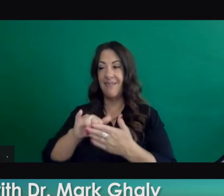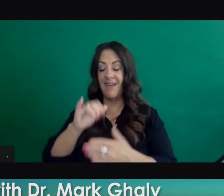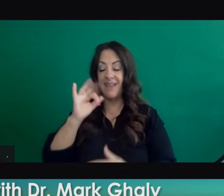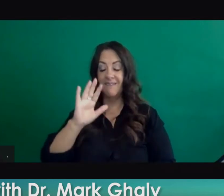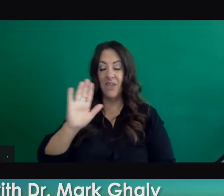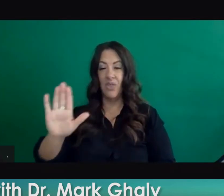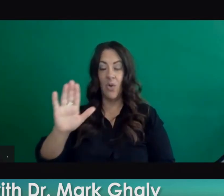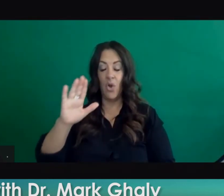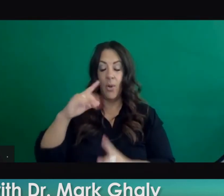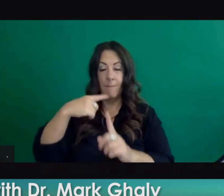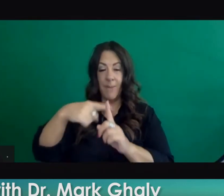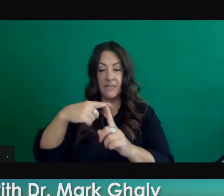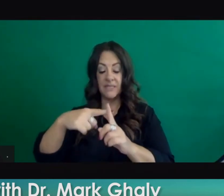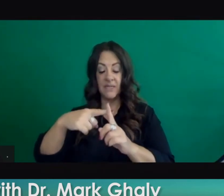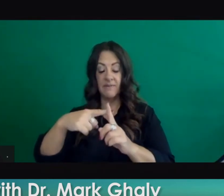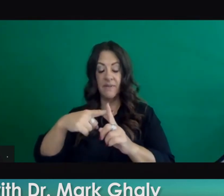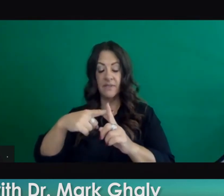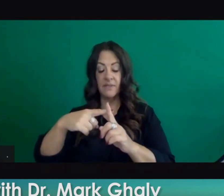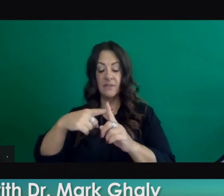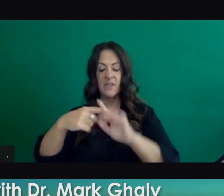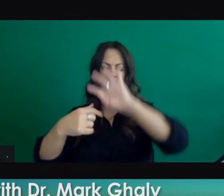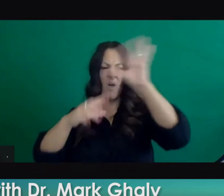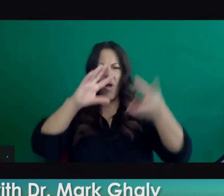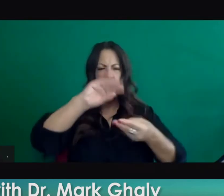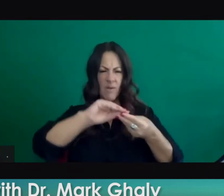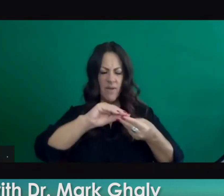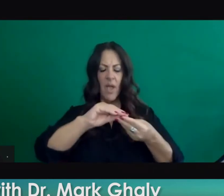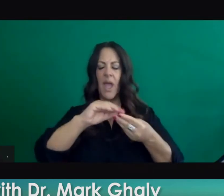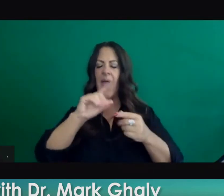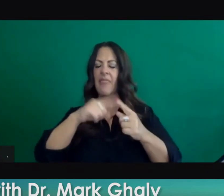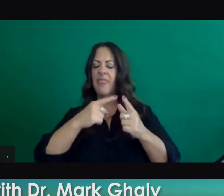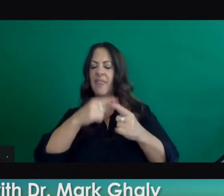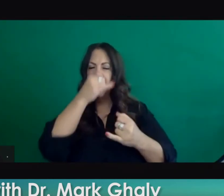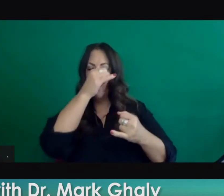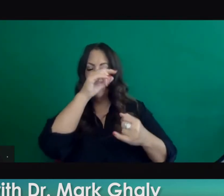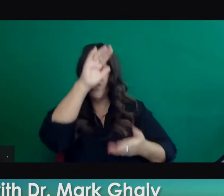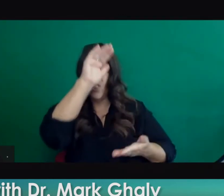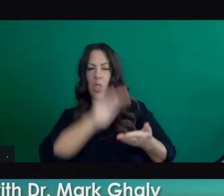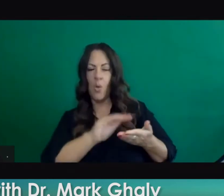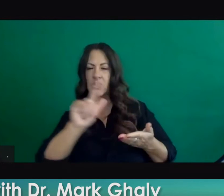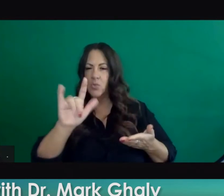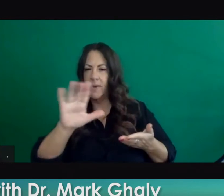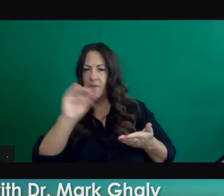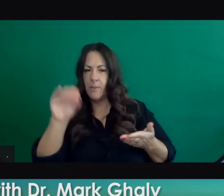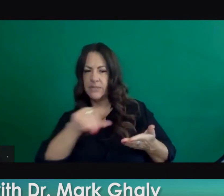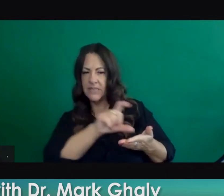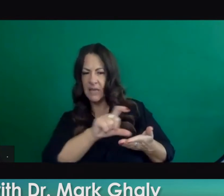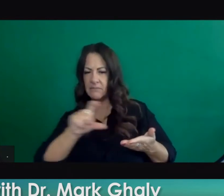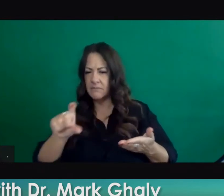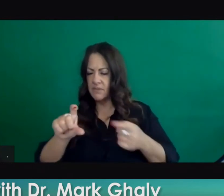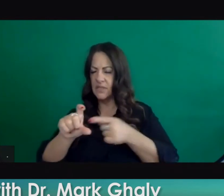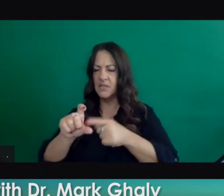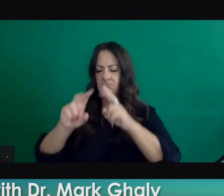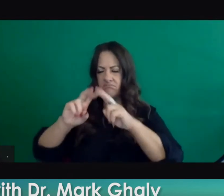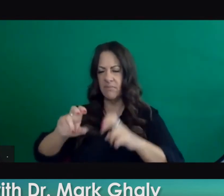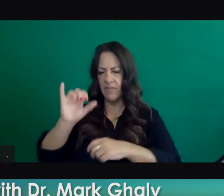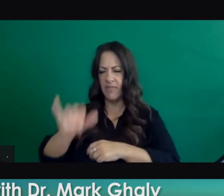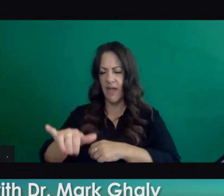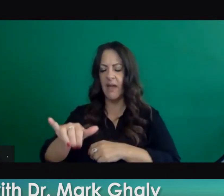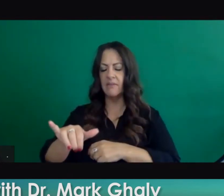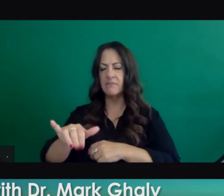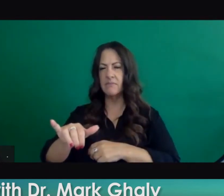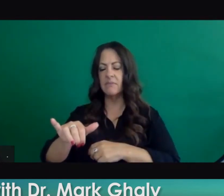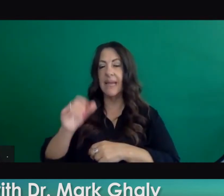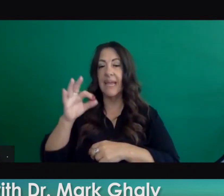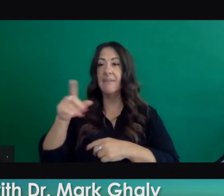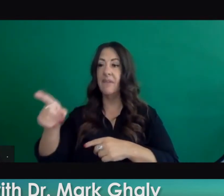well as the total county overall test positivity, is in fact 2 tiers below, then it actually helps